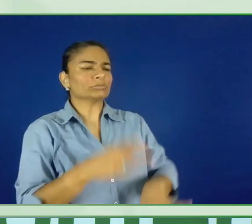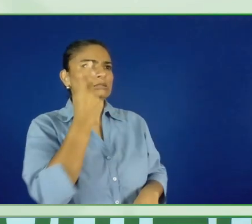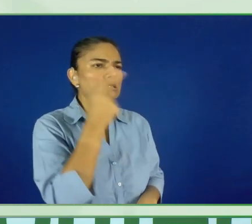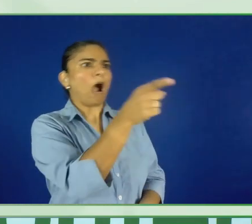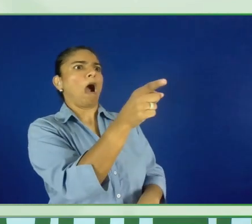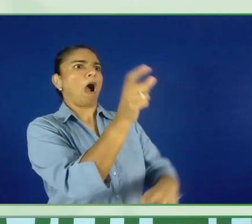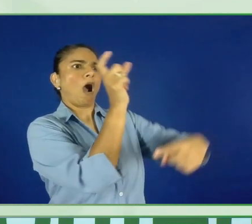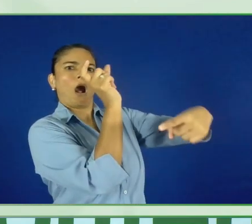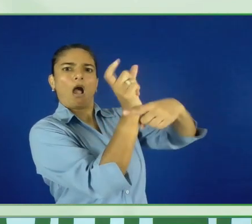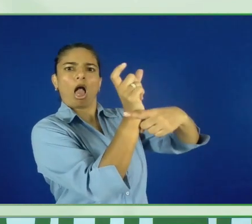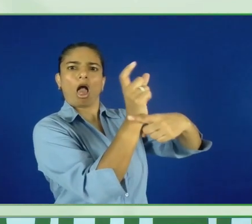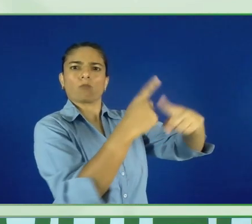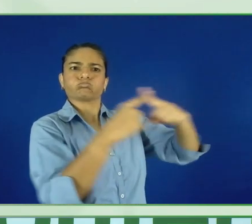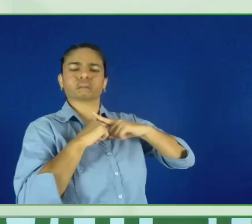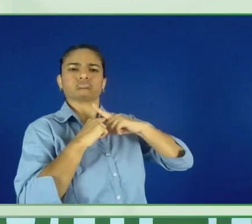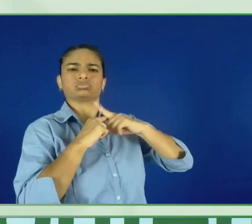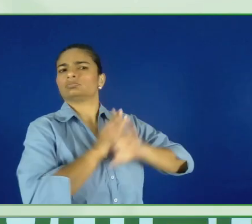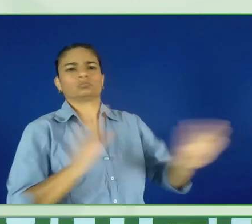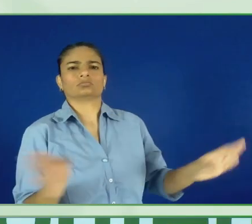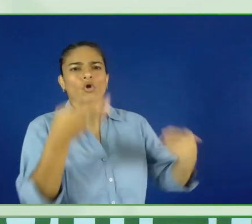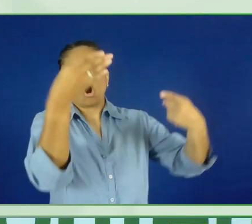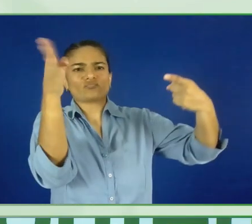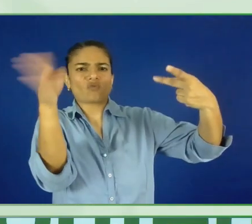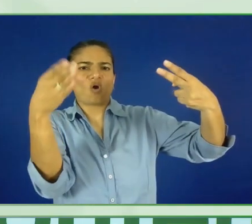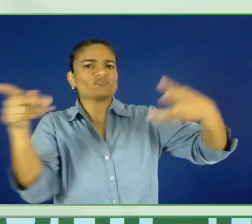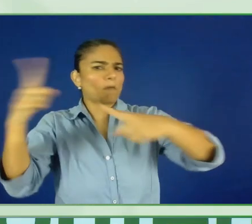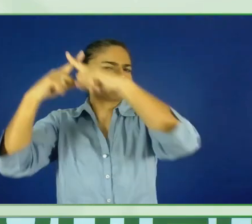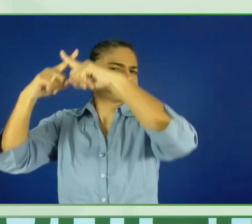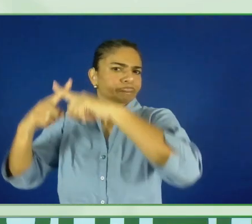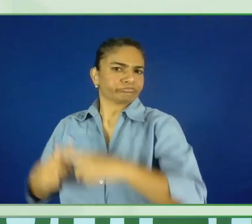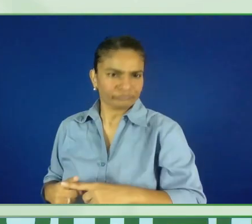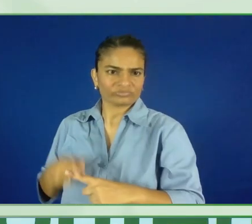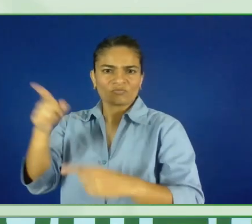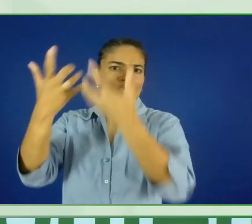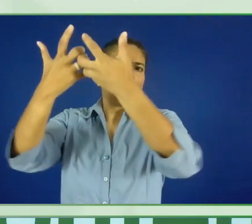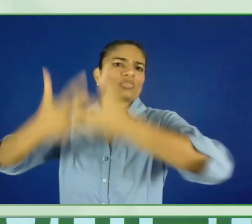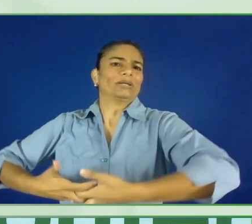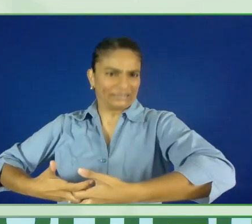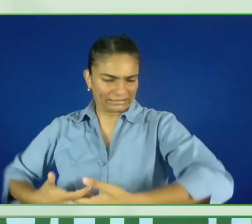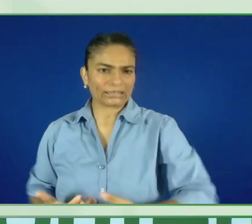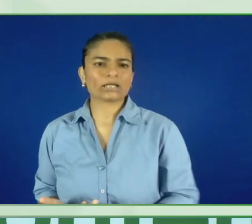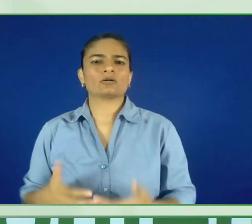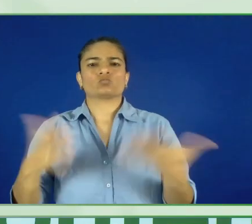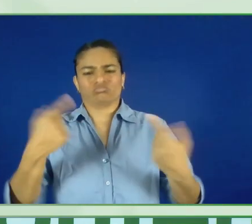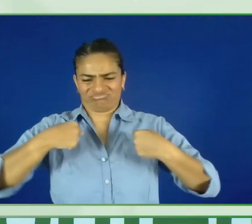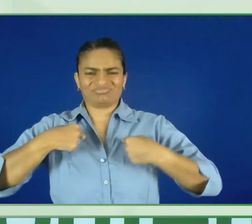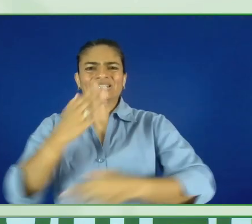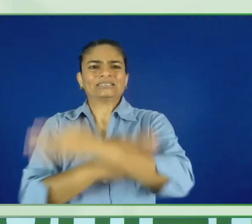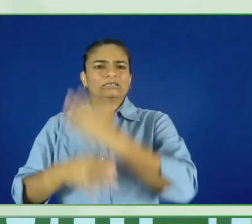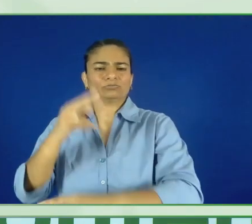ableist terms perspective, from a disability slur perspective. So we have a list of words that are just banned, and the model can